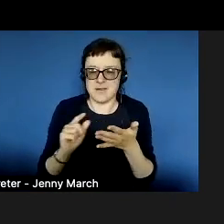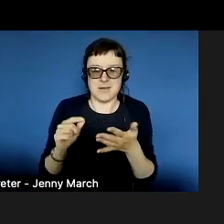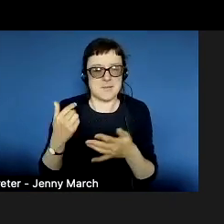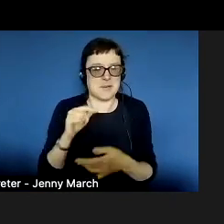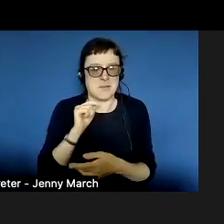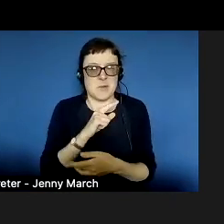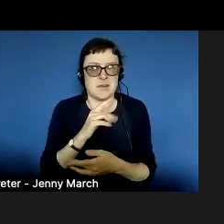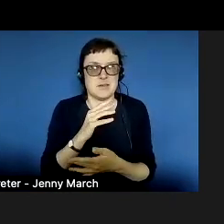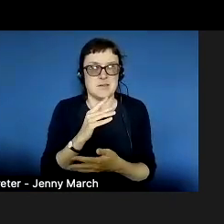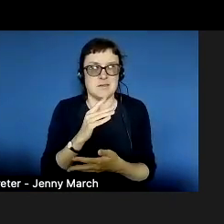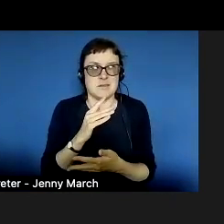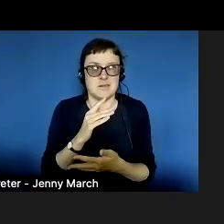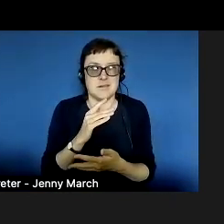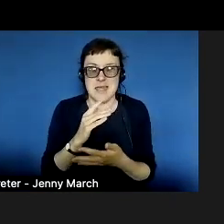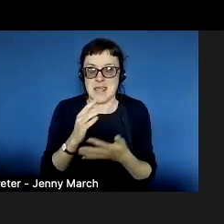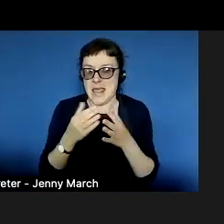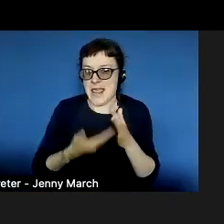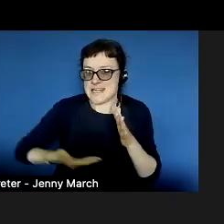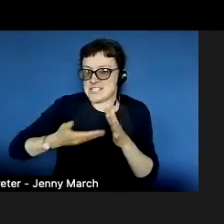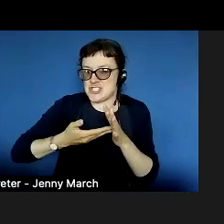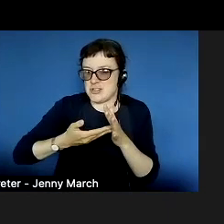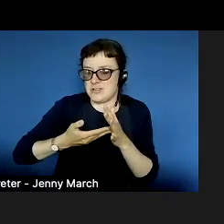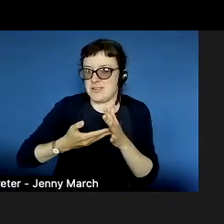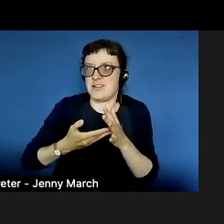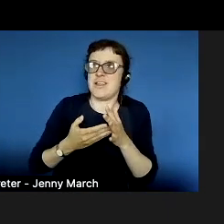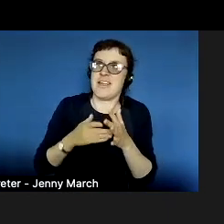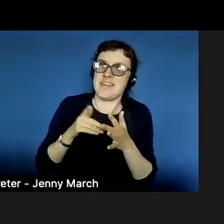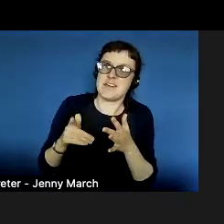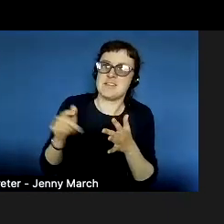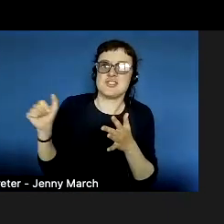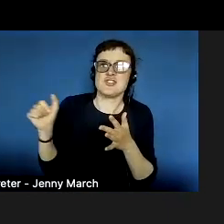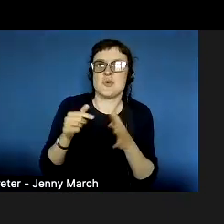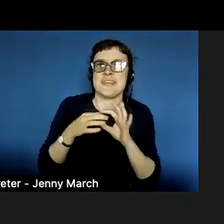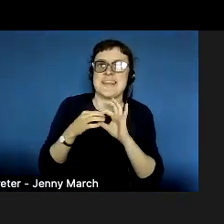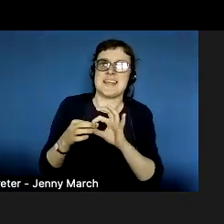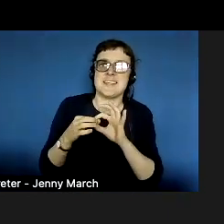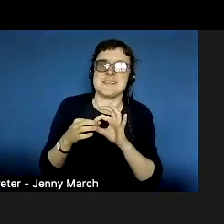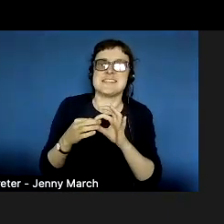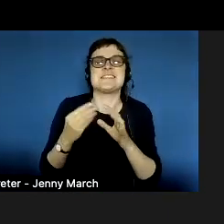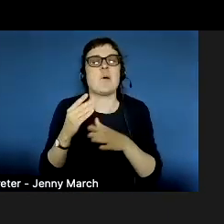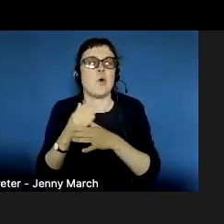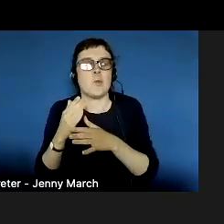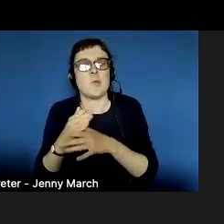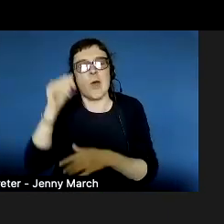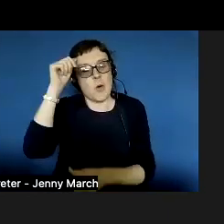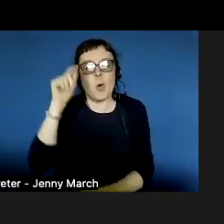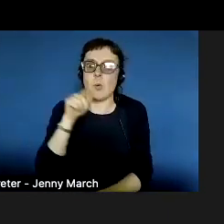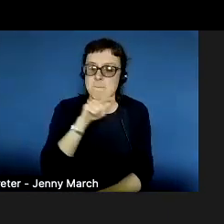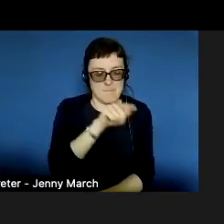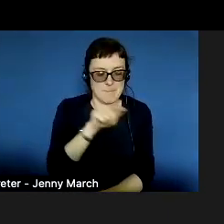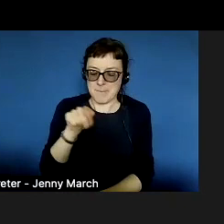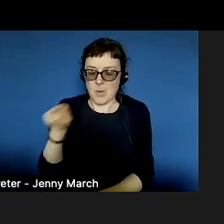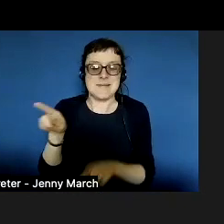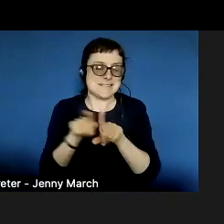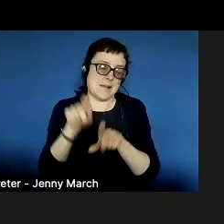like, additional related material, we're sort of like thinking whether or not to connect. I mean, there were some works we knew they were all by the same person, but then there were